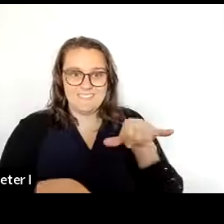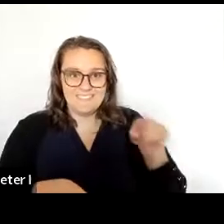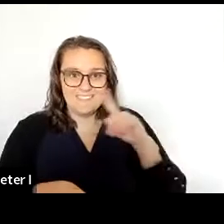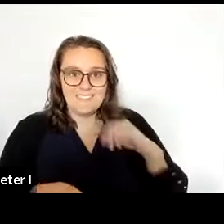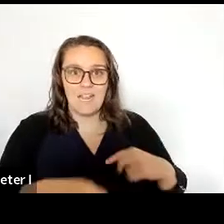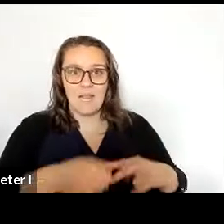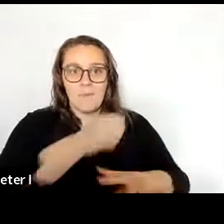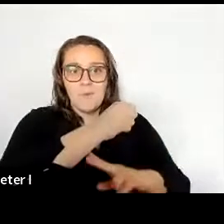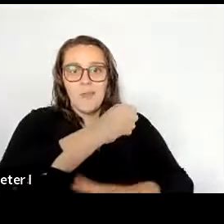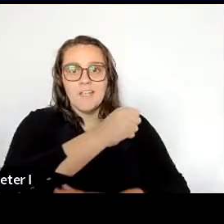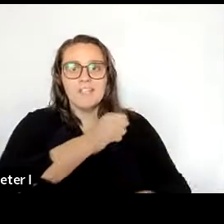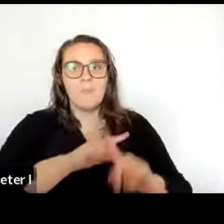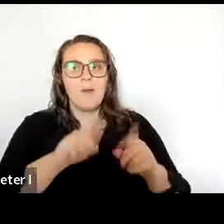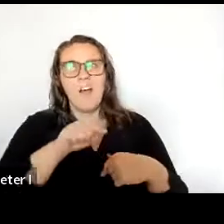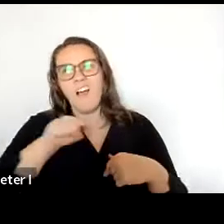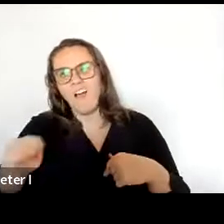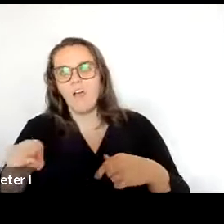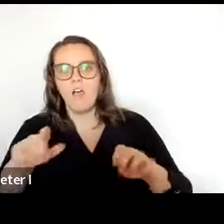to